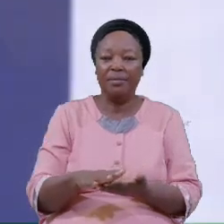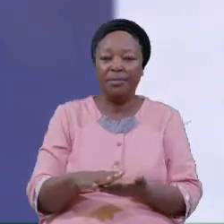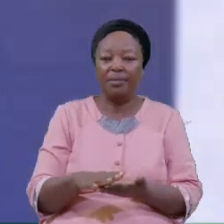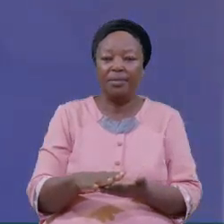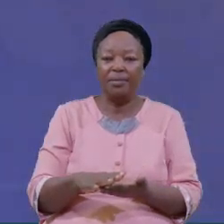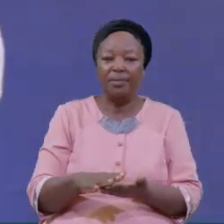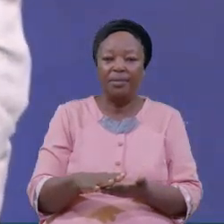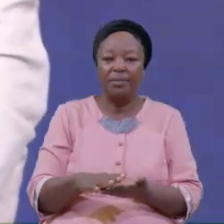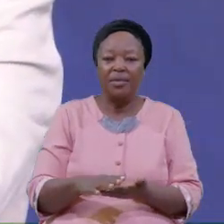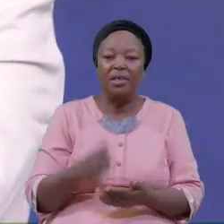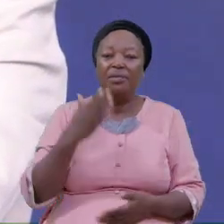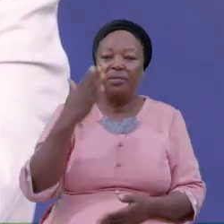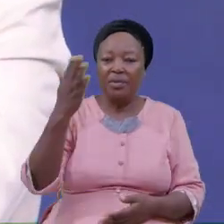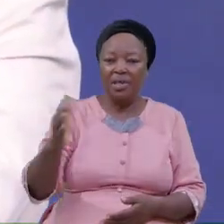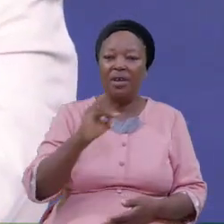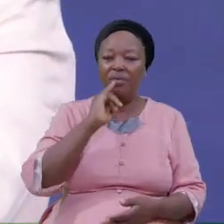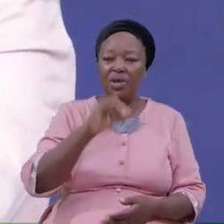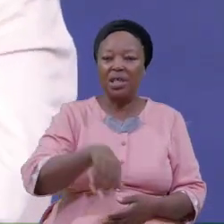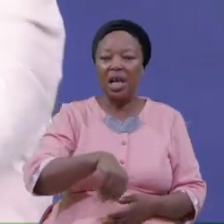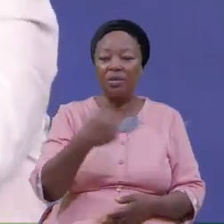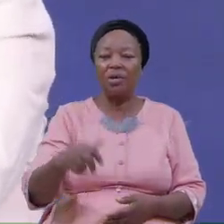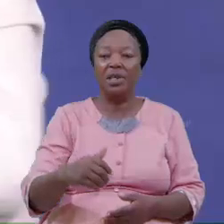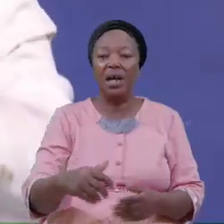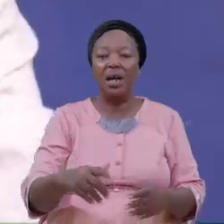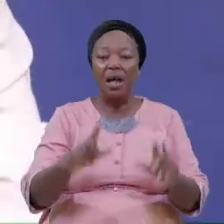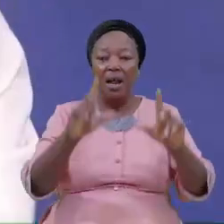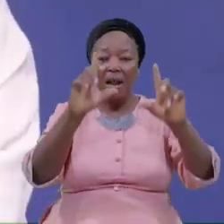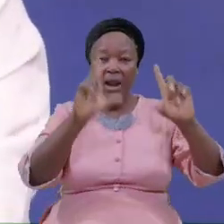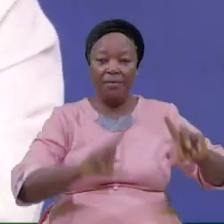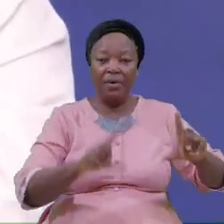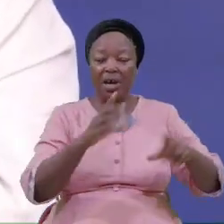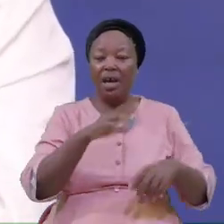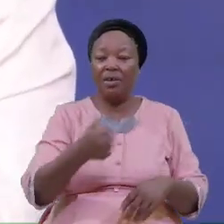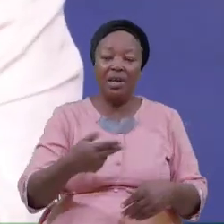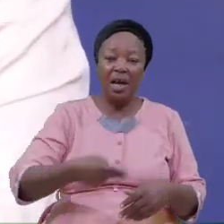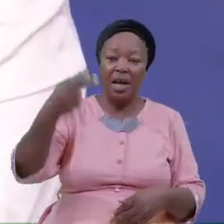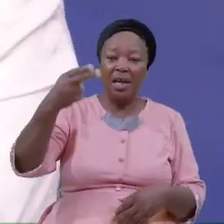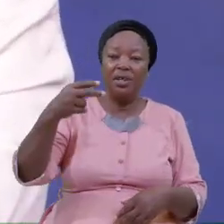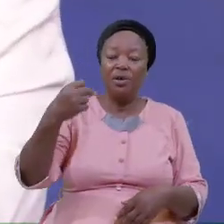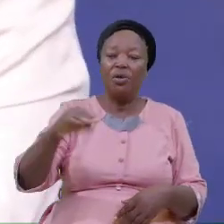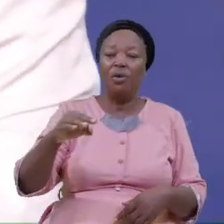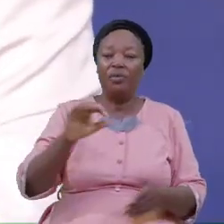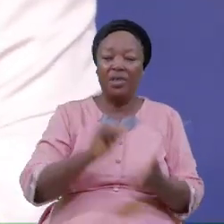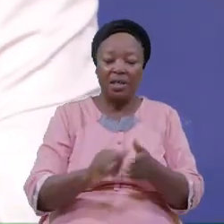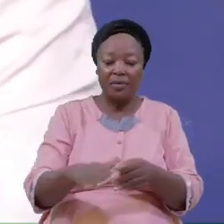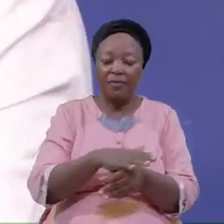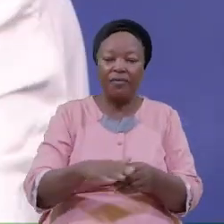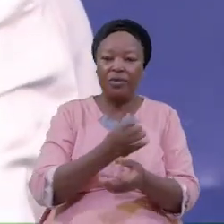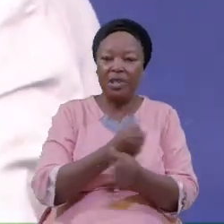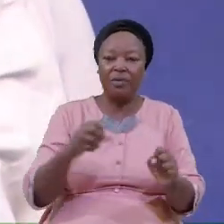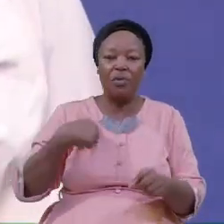There is another level, another height of that full salvation. We call it power.